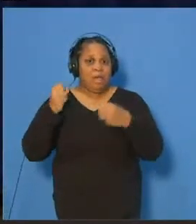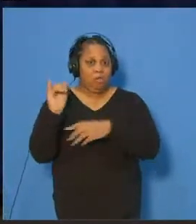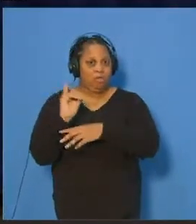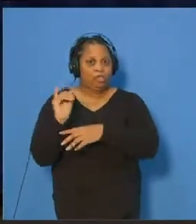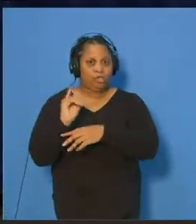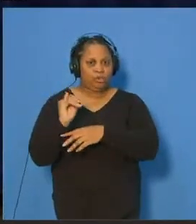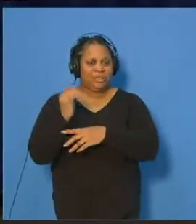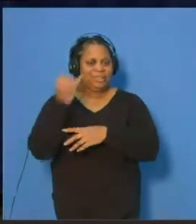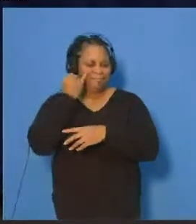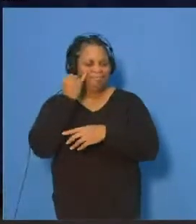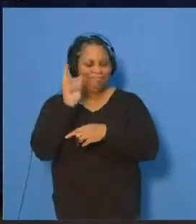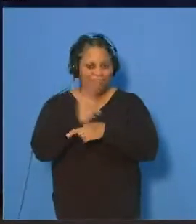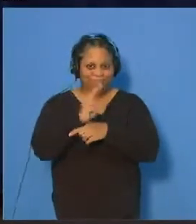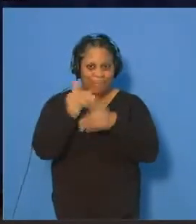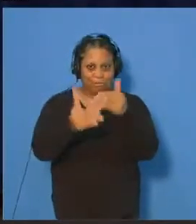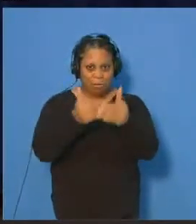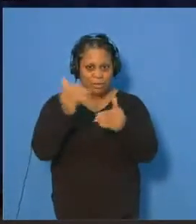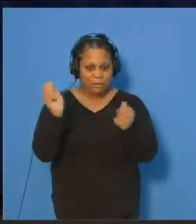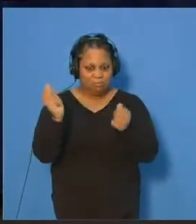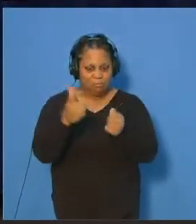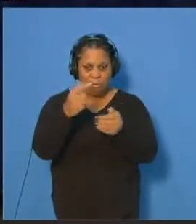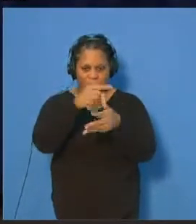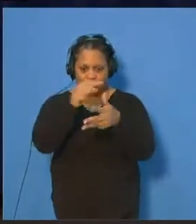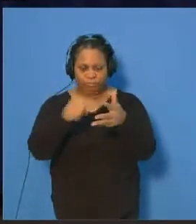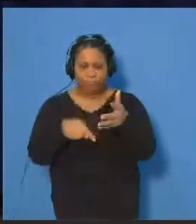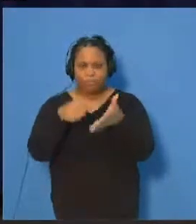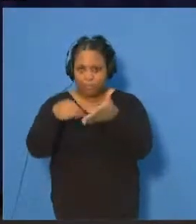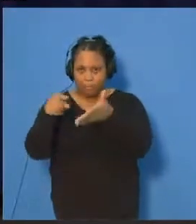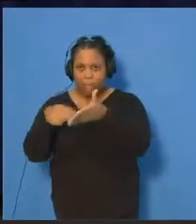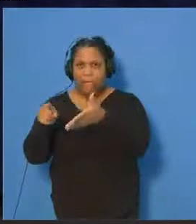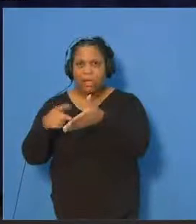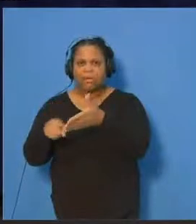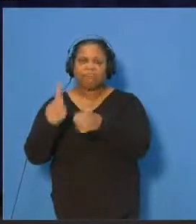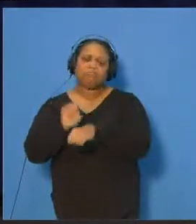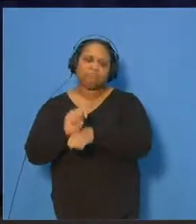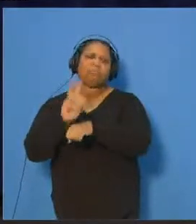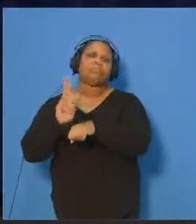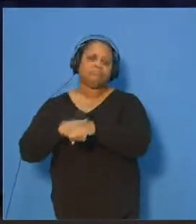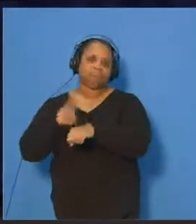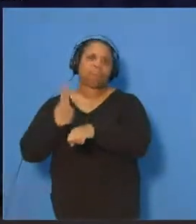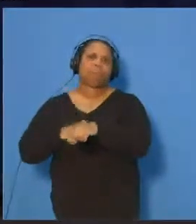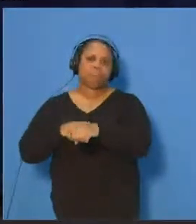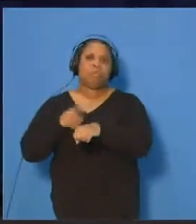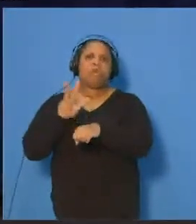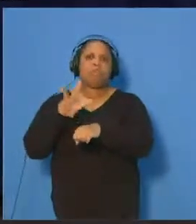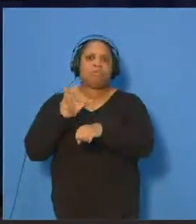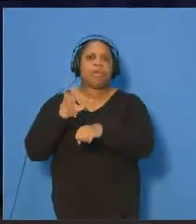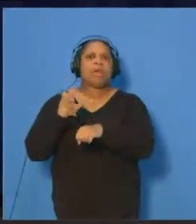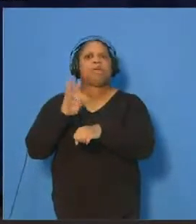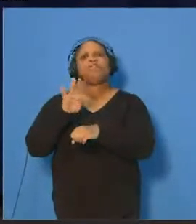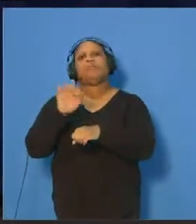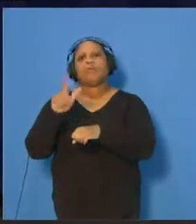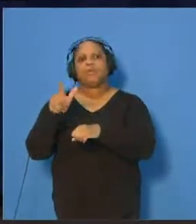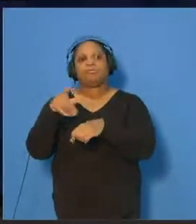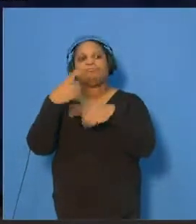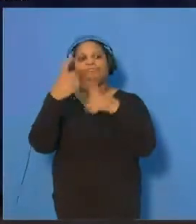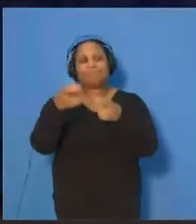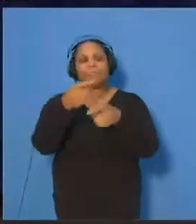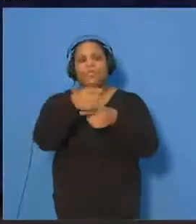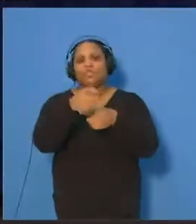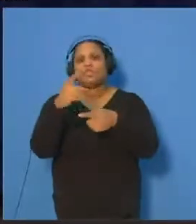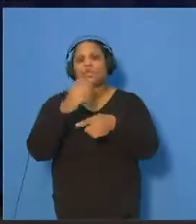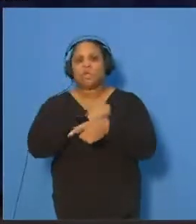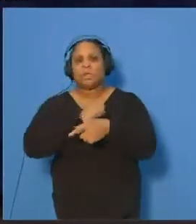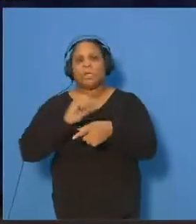were going through a process where all of these things were paid for in the traditional way of a $300 bill to the government employee health